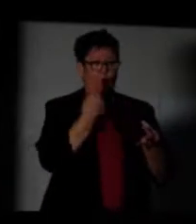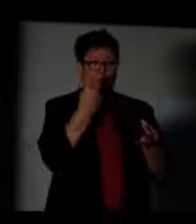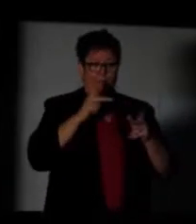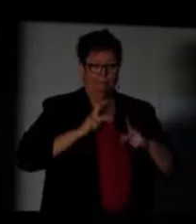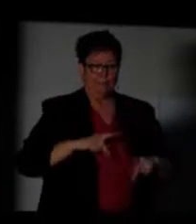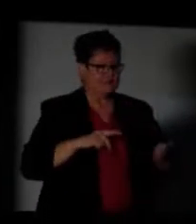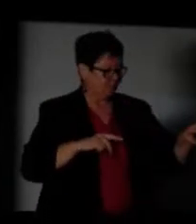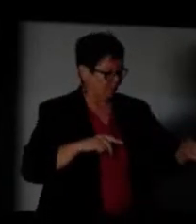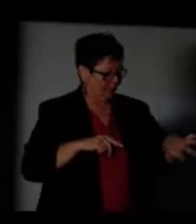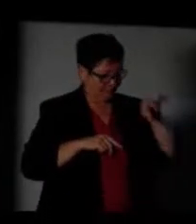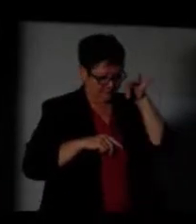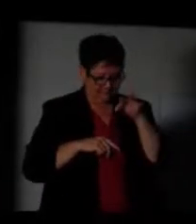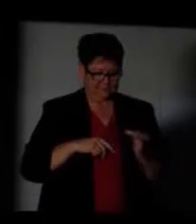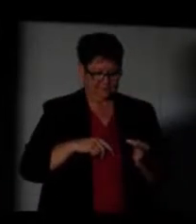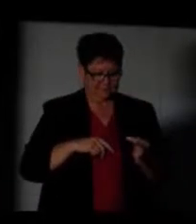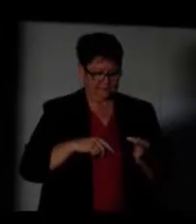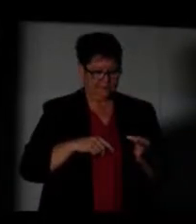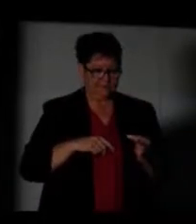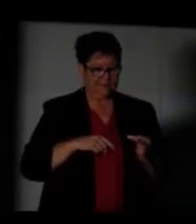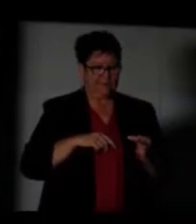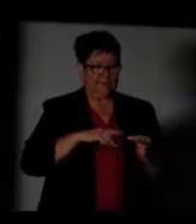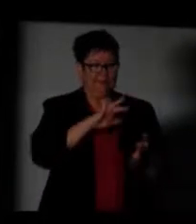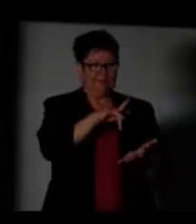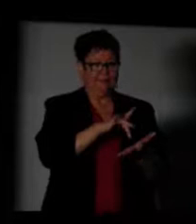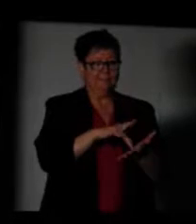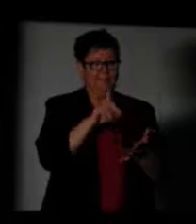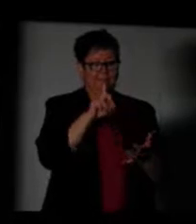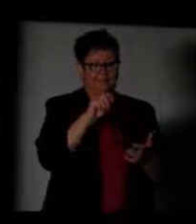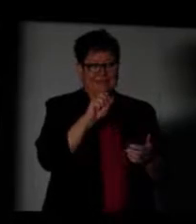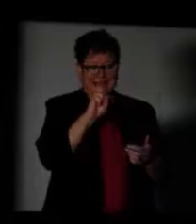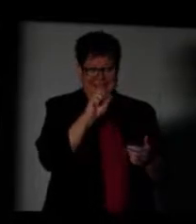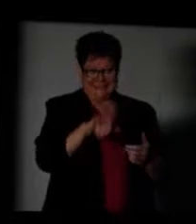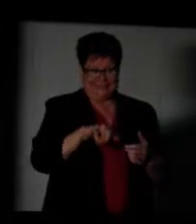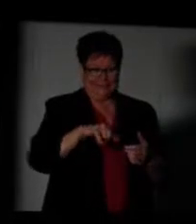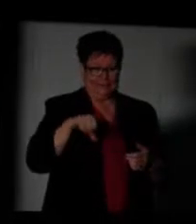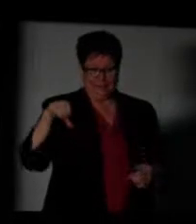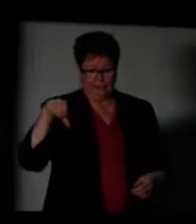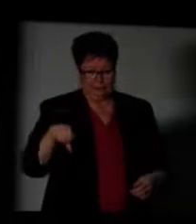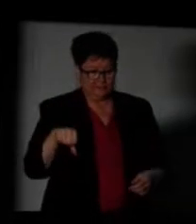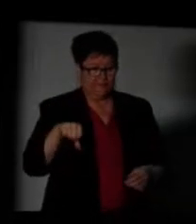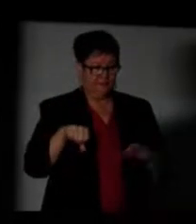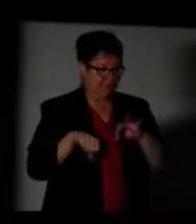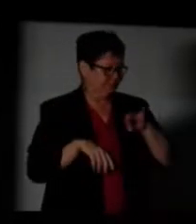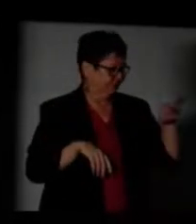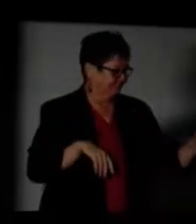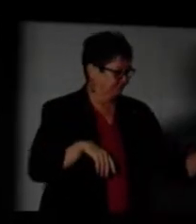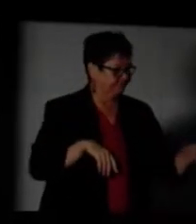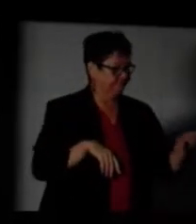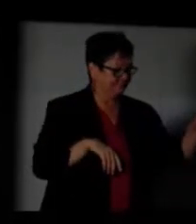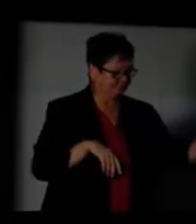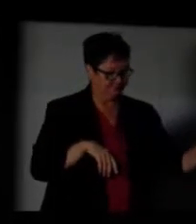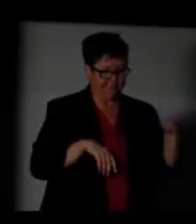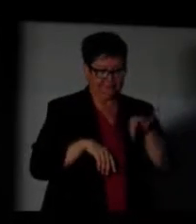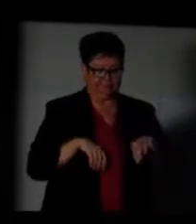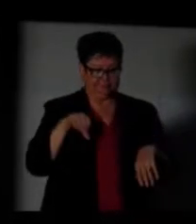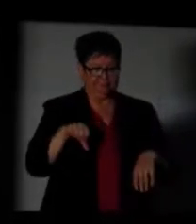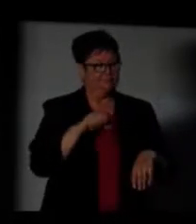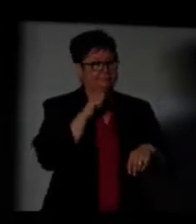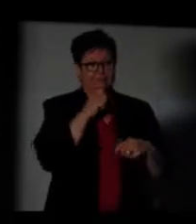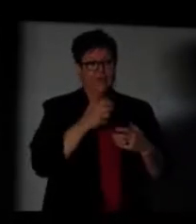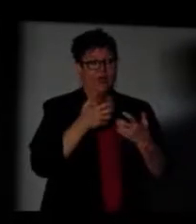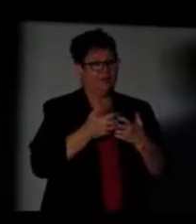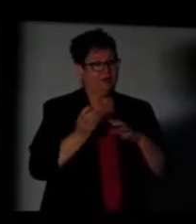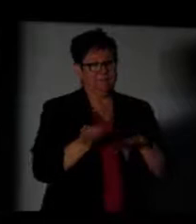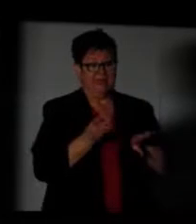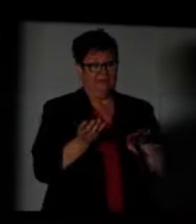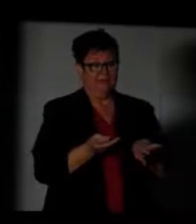the specimen out of a tray, put it in the middle of Daisy, press another button and push it and put it back. So it's not automated. To automate